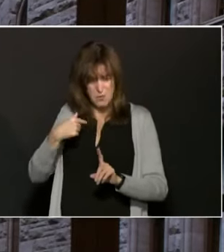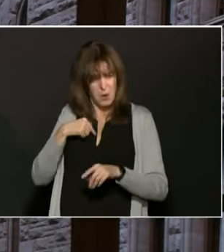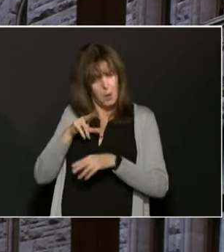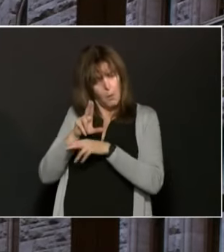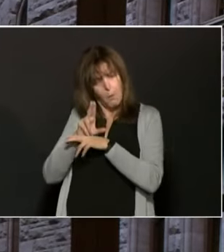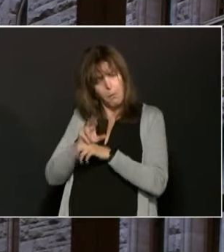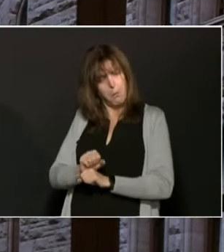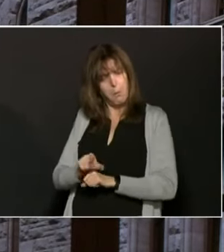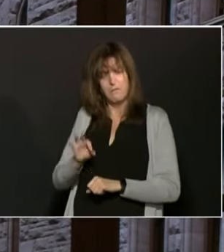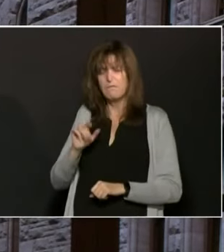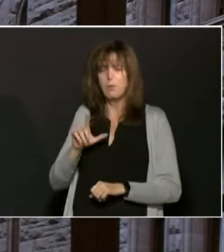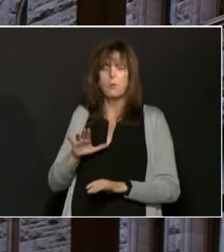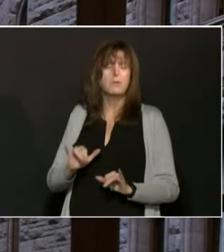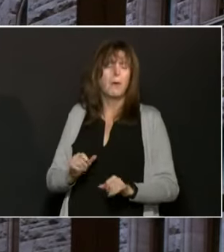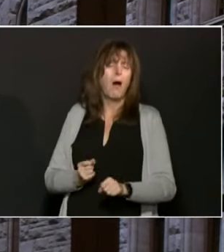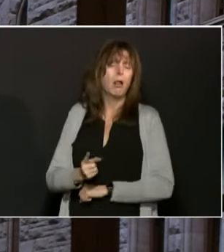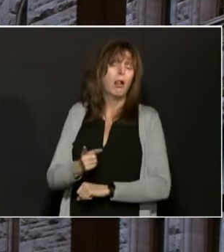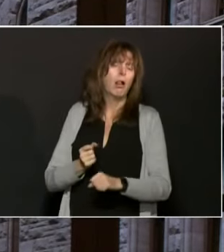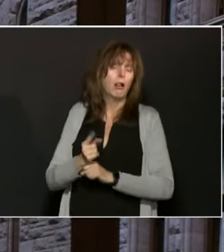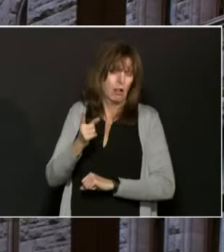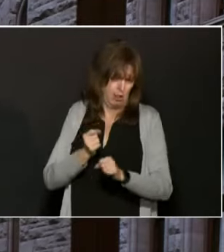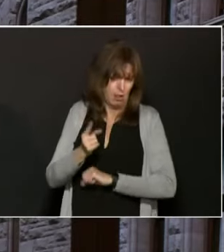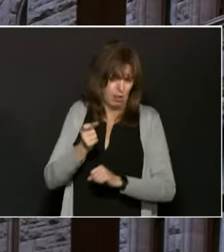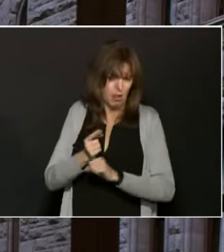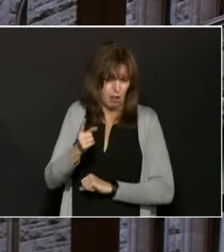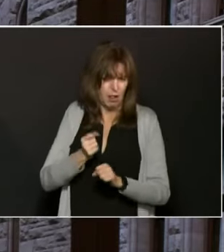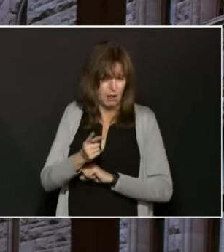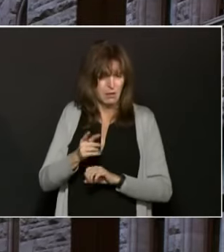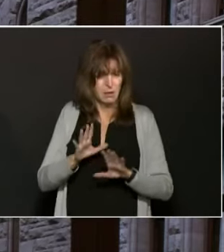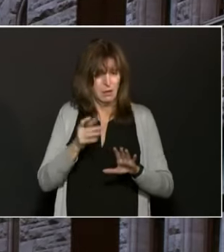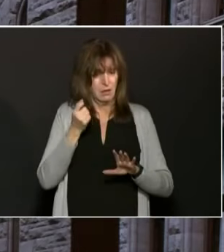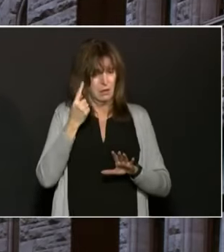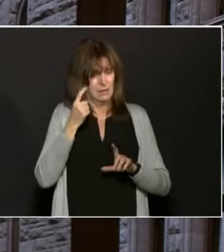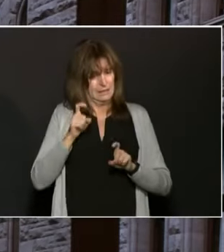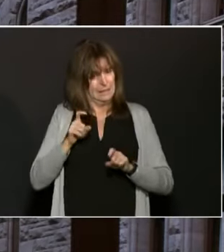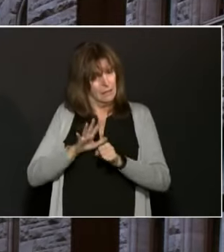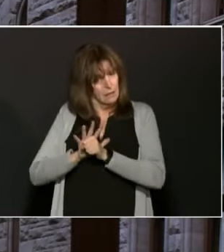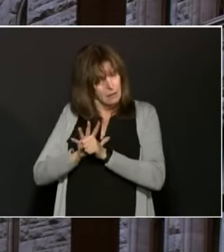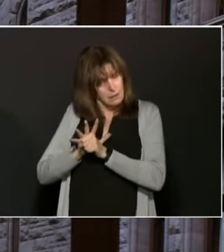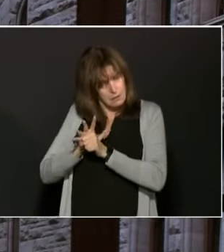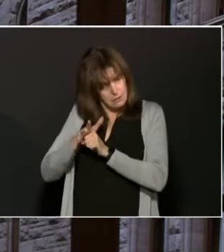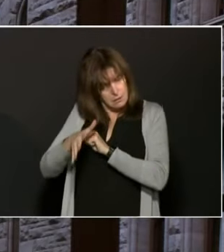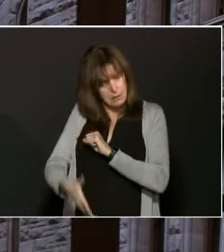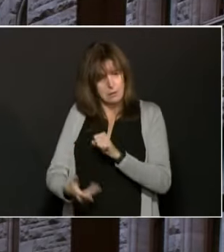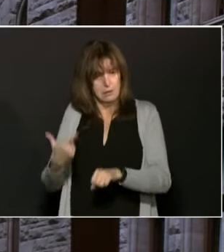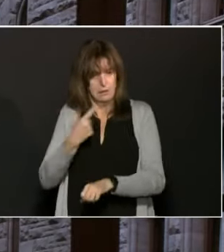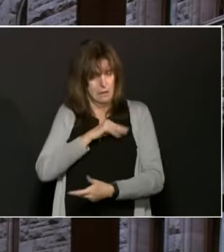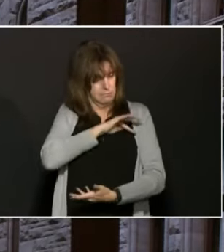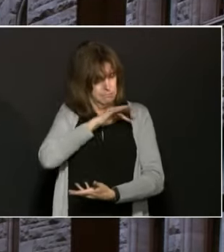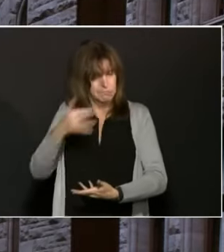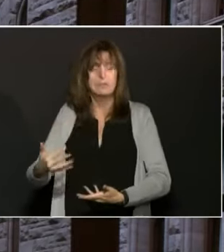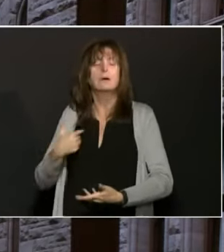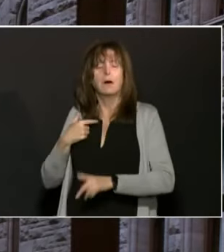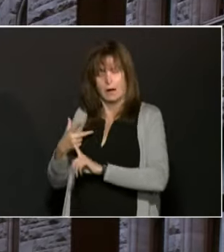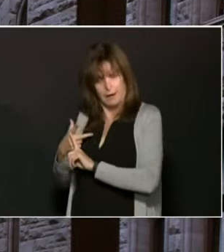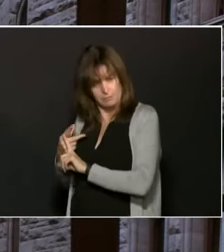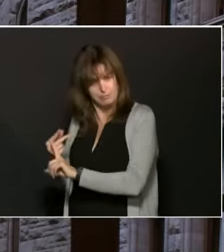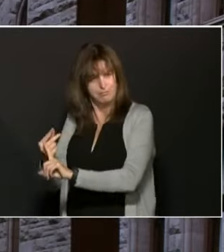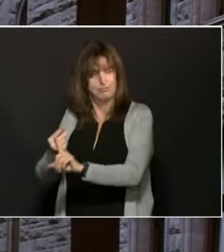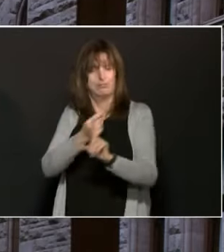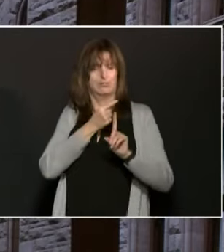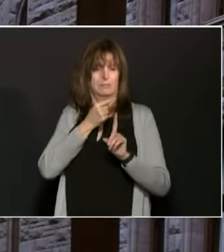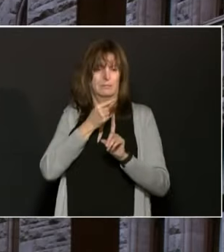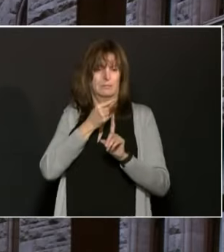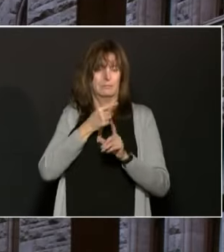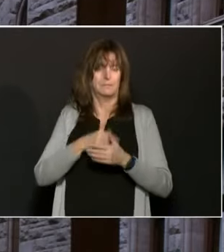that. What we need is a lot of vaccine and get those approved and coming out. So we're getting ramped up, ready to go.